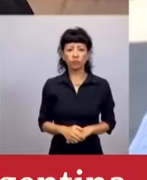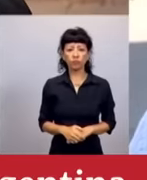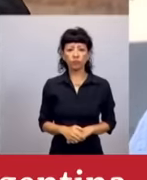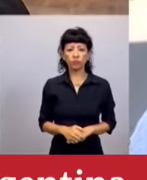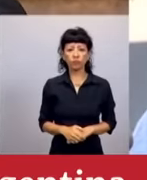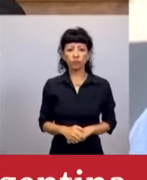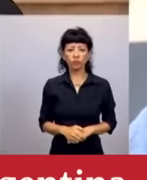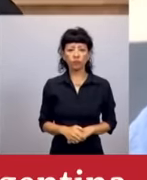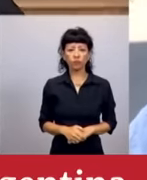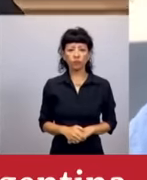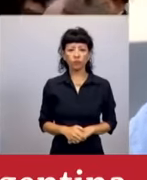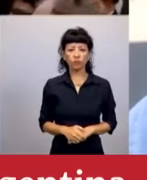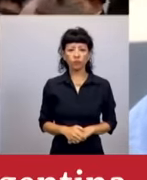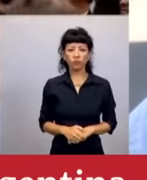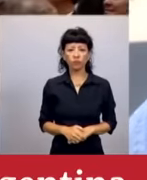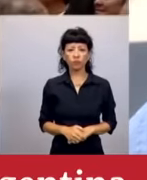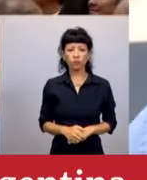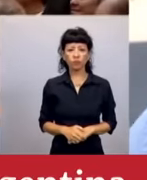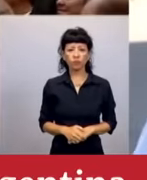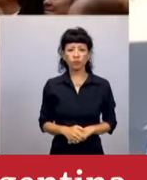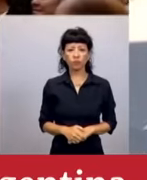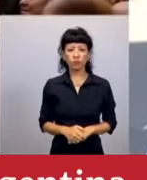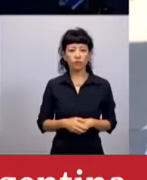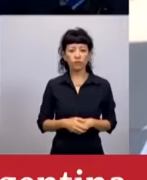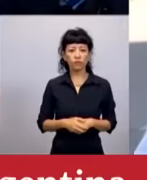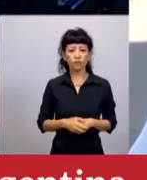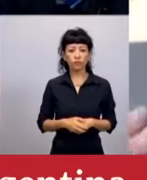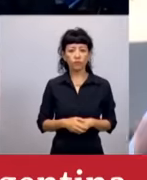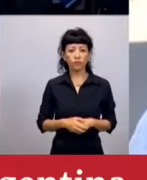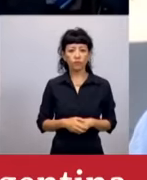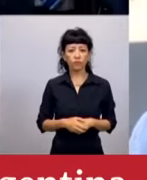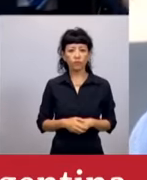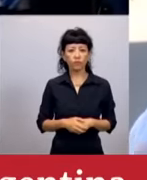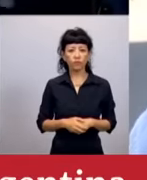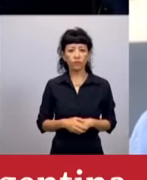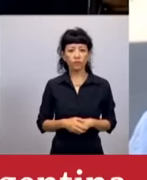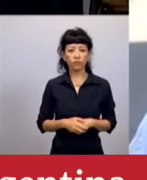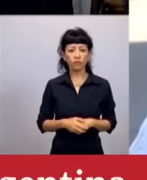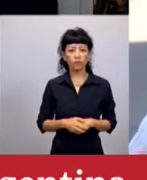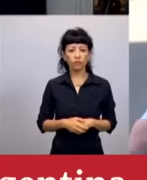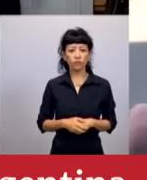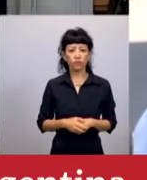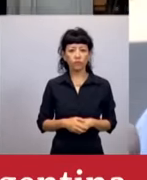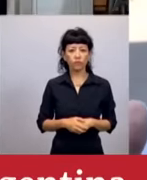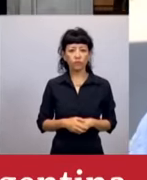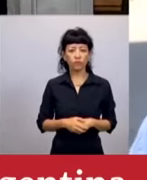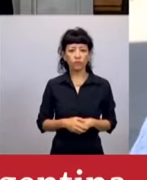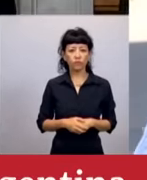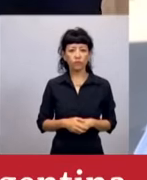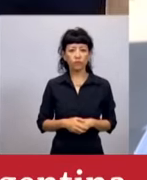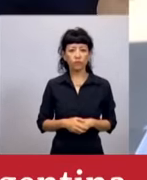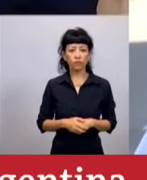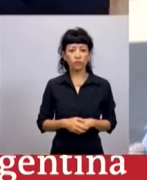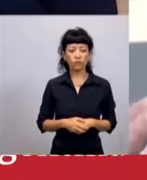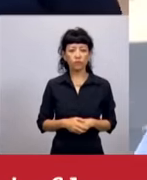maybe from December to February there would be an inflation of 20 or up to